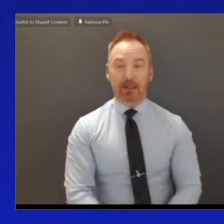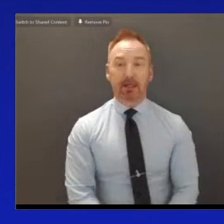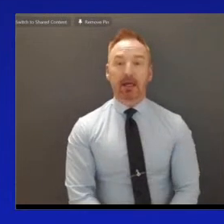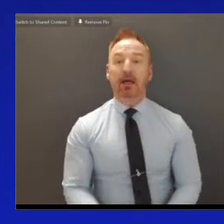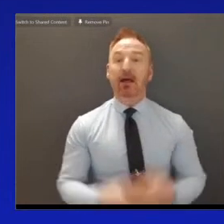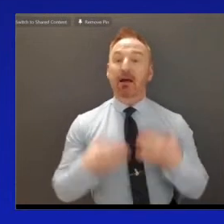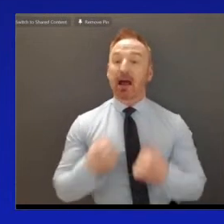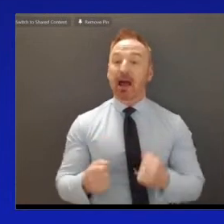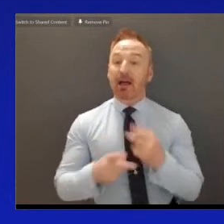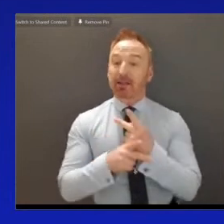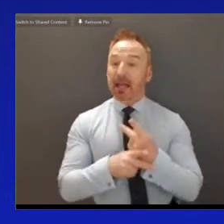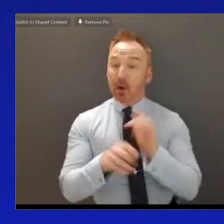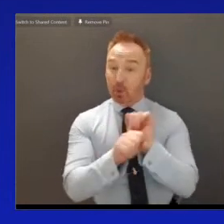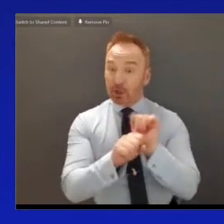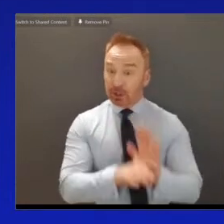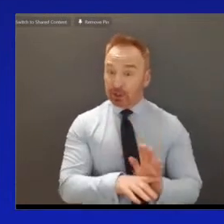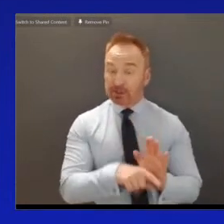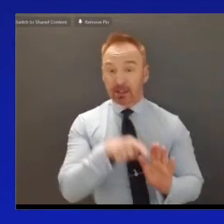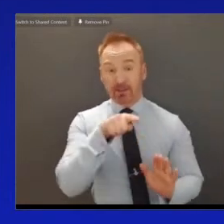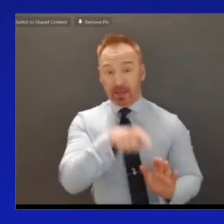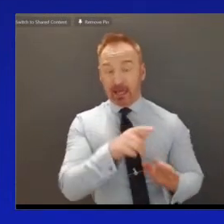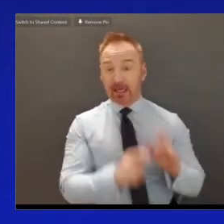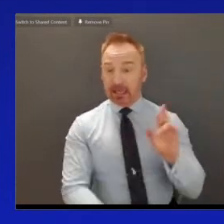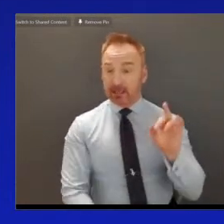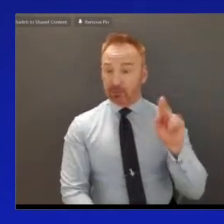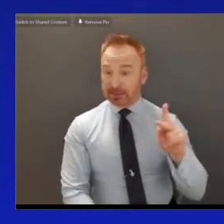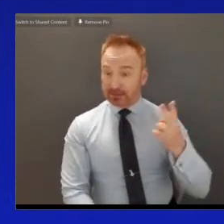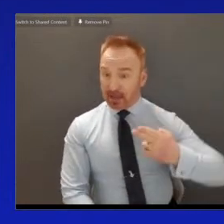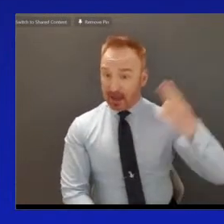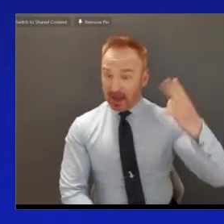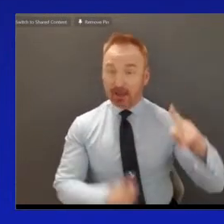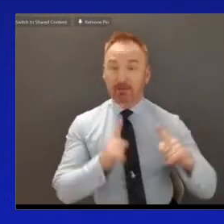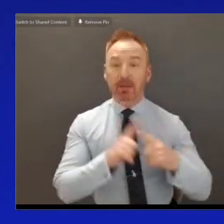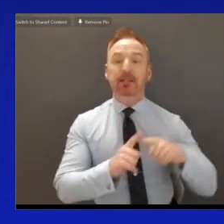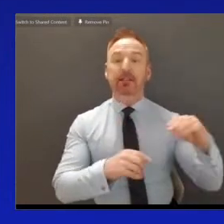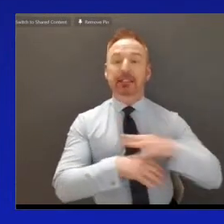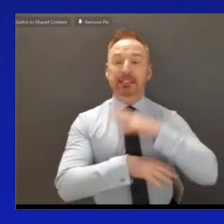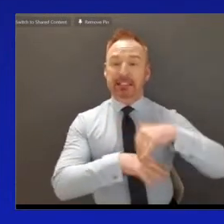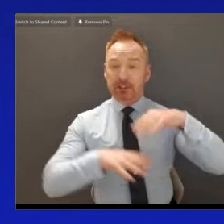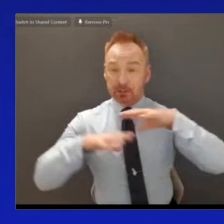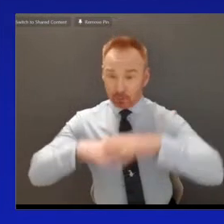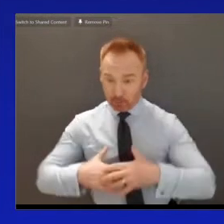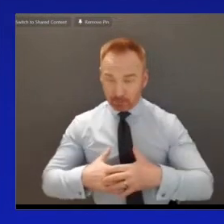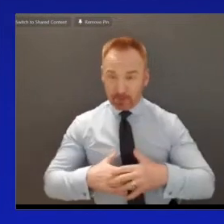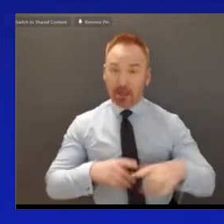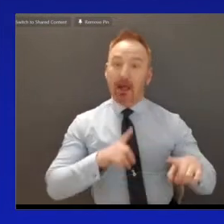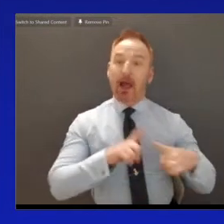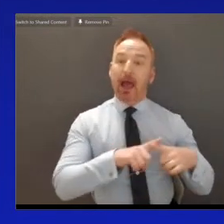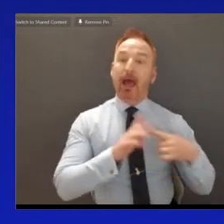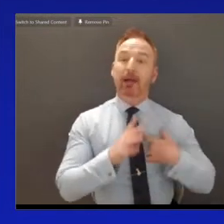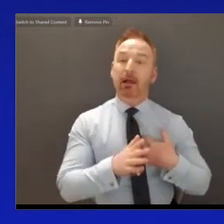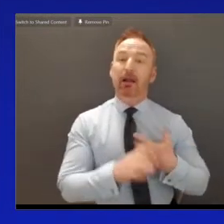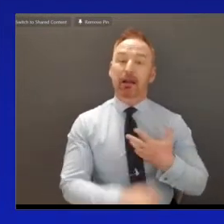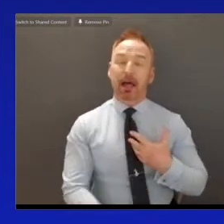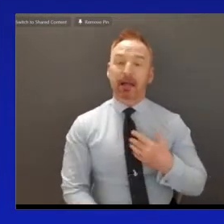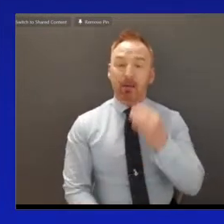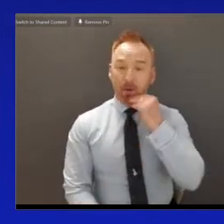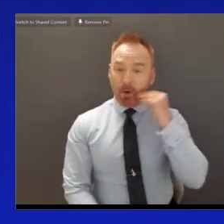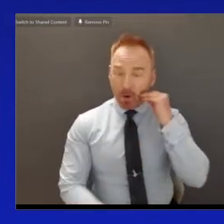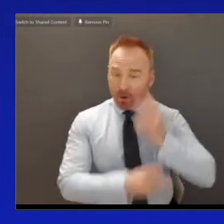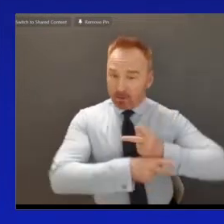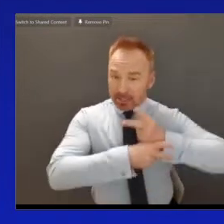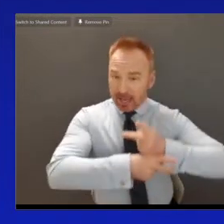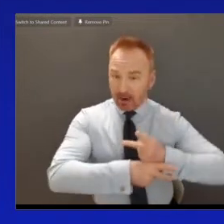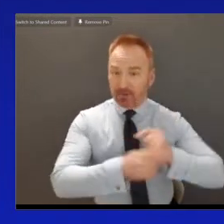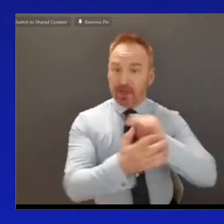healthcare workers who are at the highest risk, as well as our Indigenous population and chronic home care recipients. So the order and hierarchy are